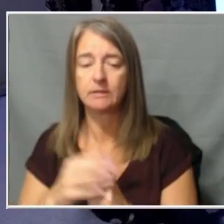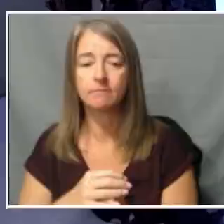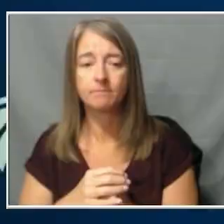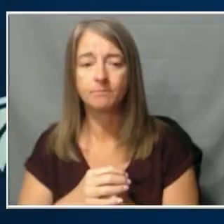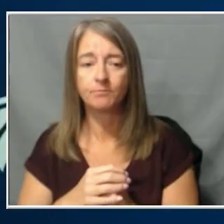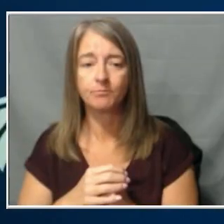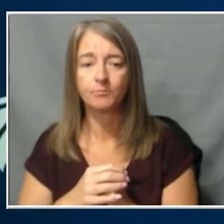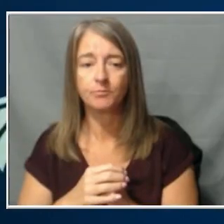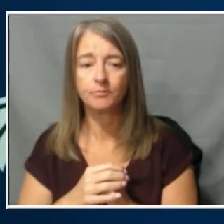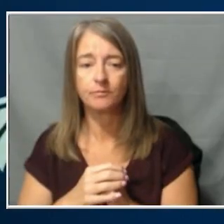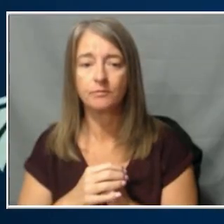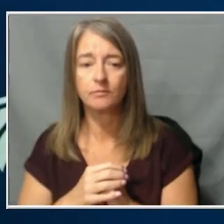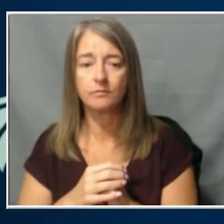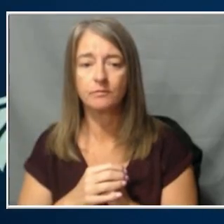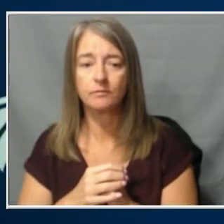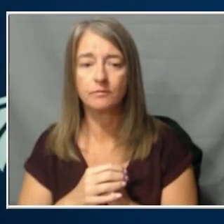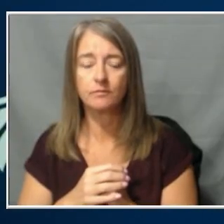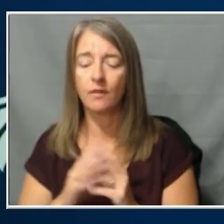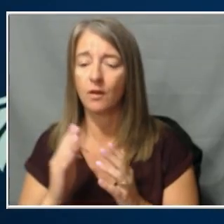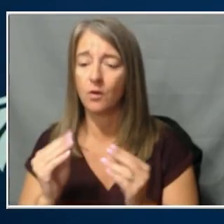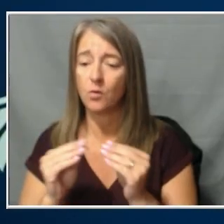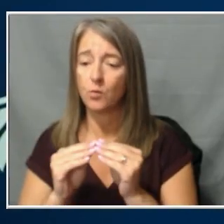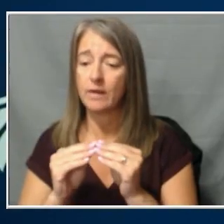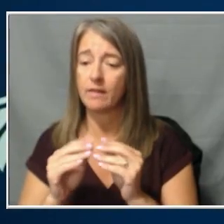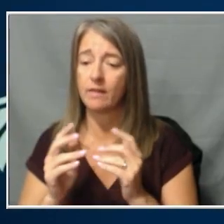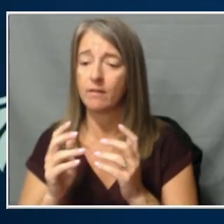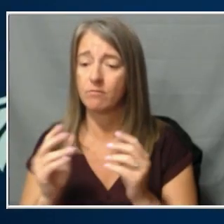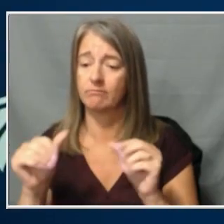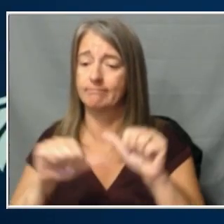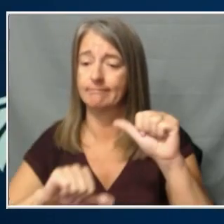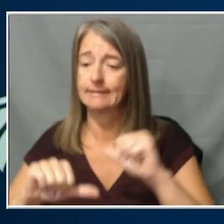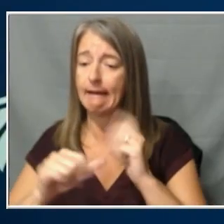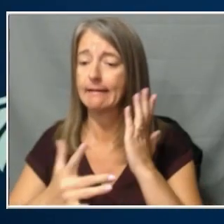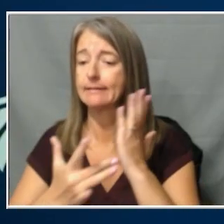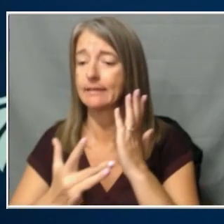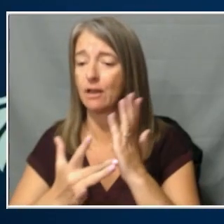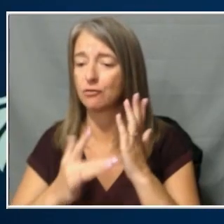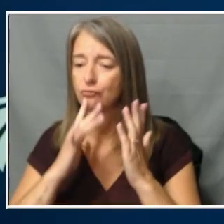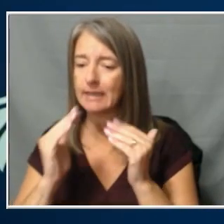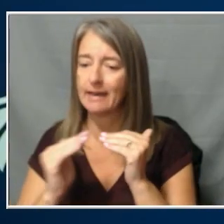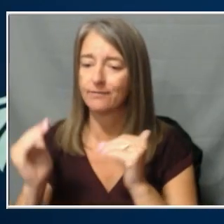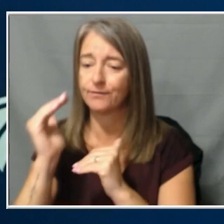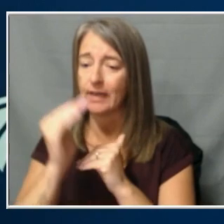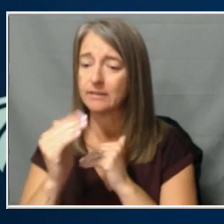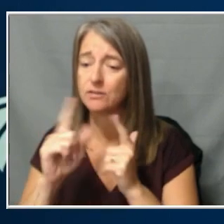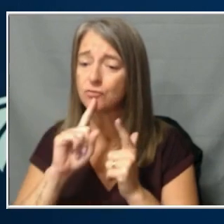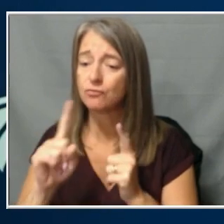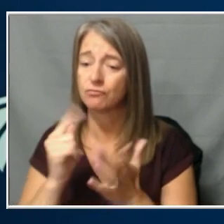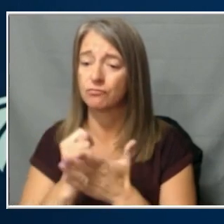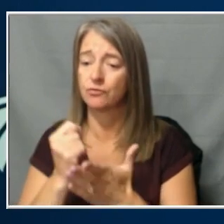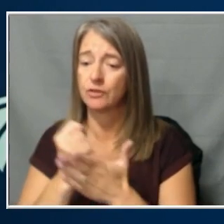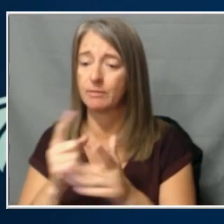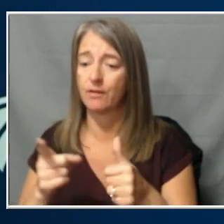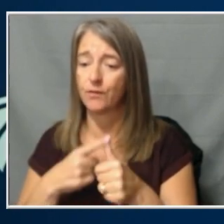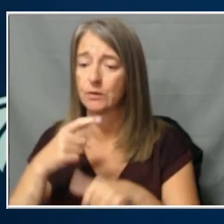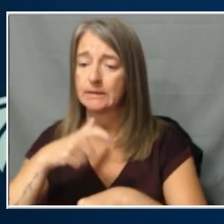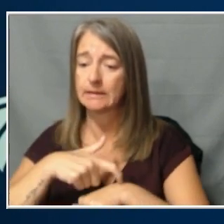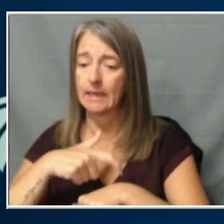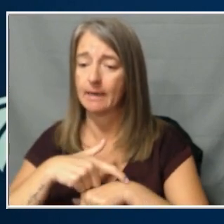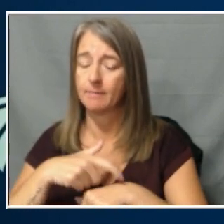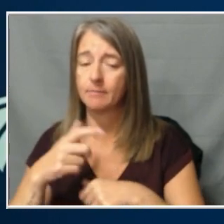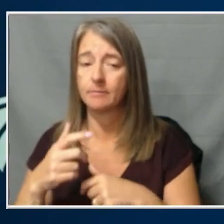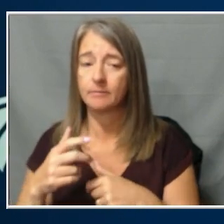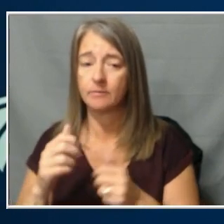were, with the advances in science, technology here, we could avoid treating Sydney the first time when a leukemia came back